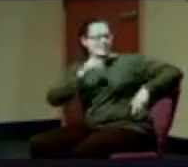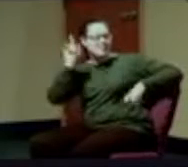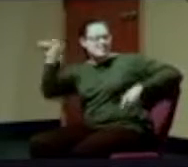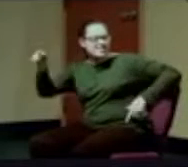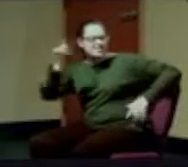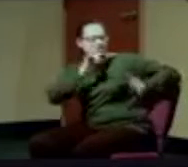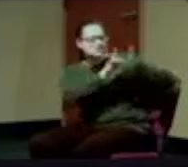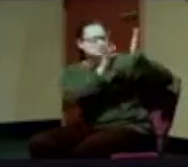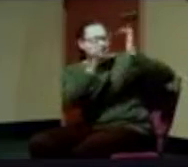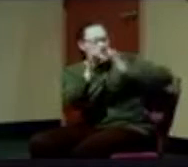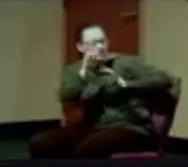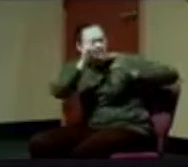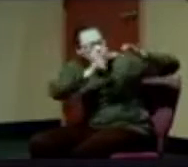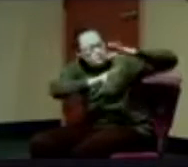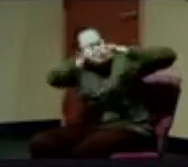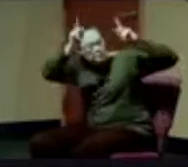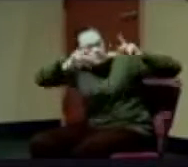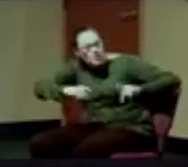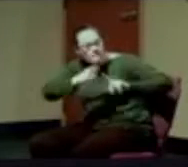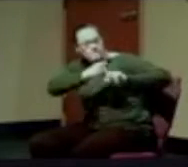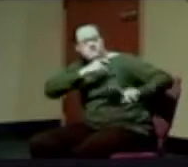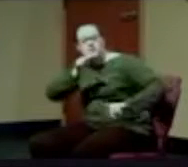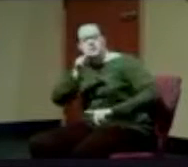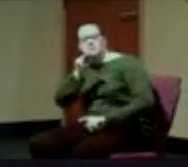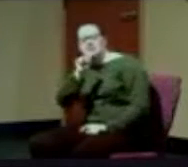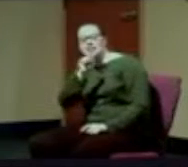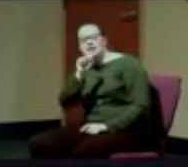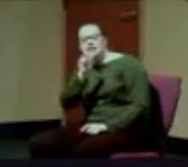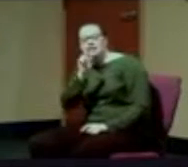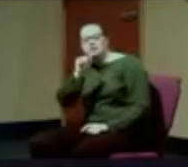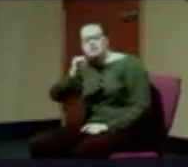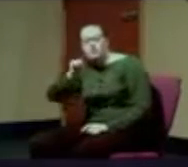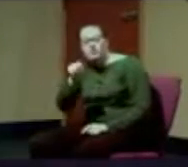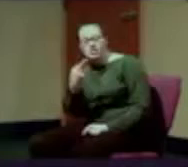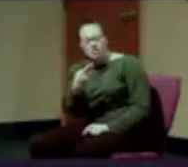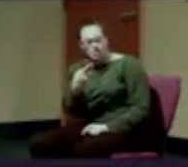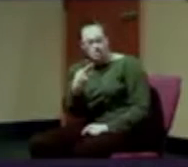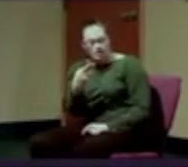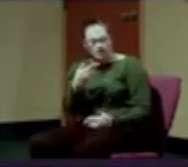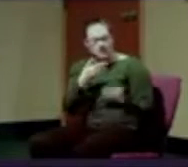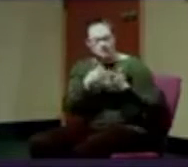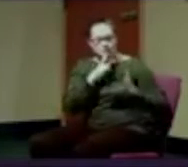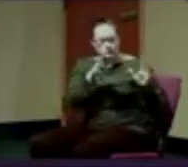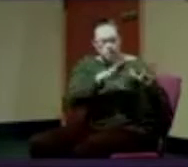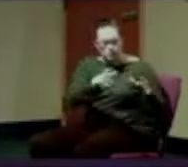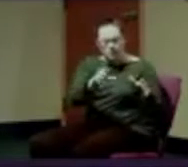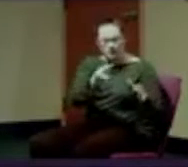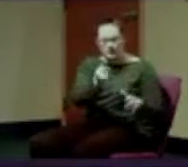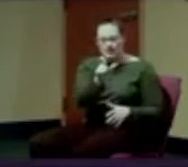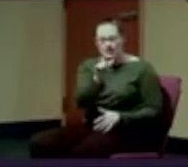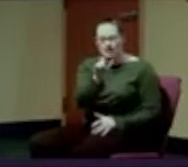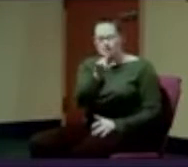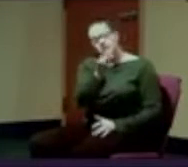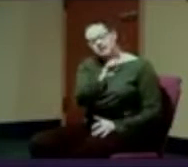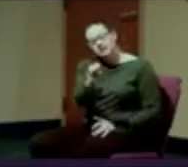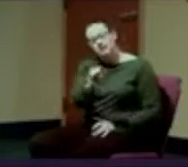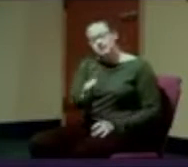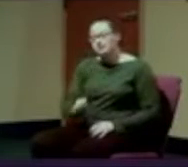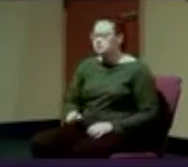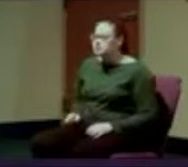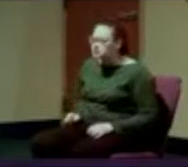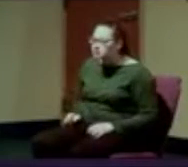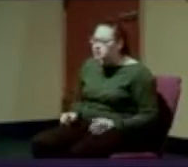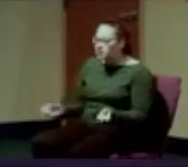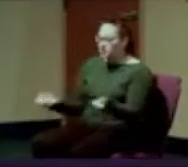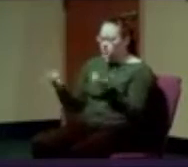the prophet from Nazareth in Galilee." A very large crowd spread their coats,